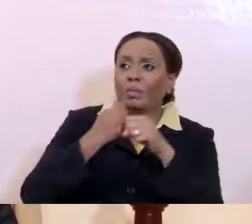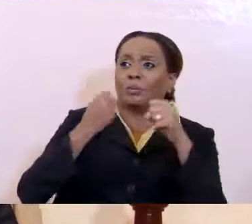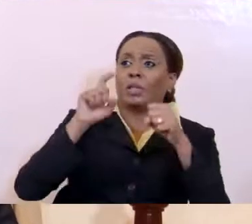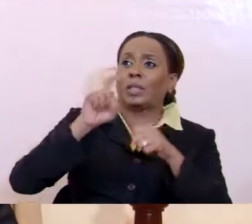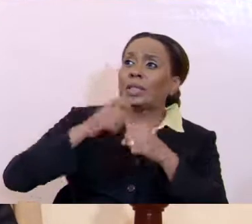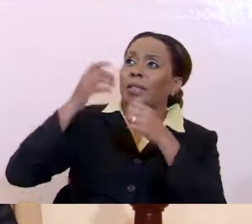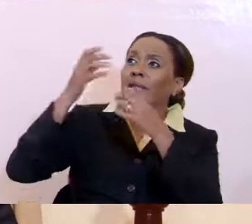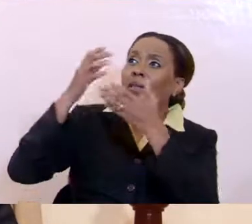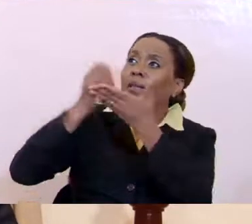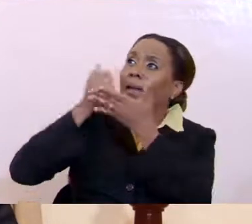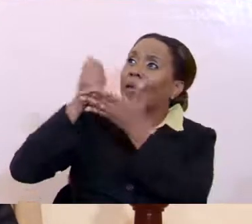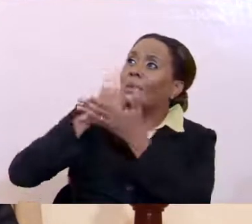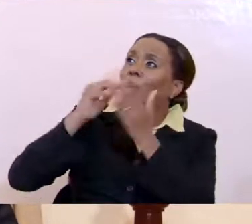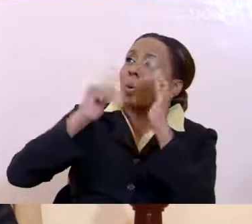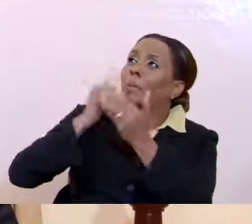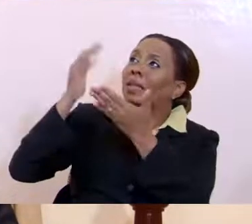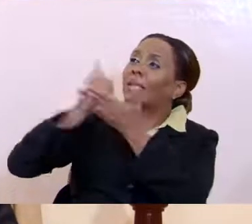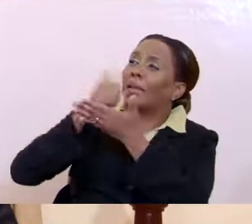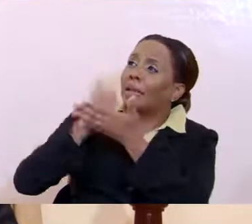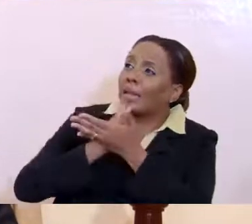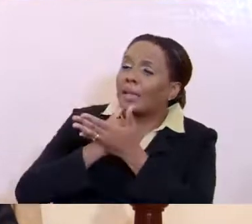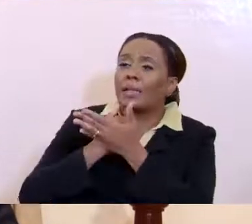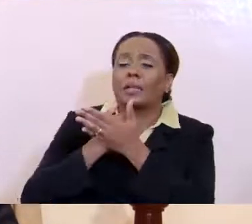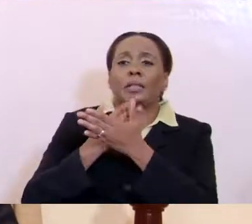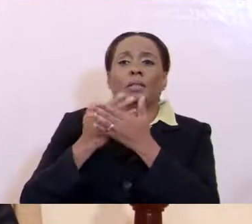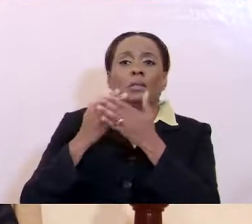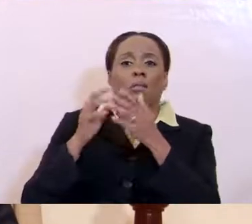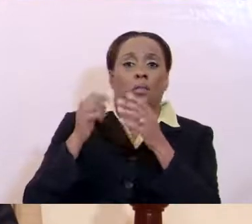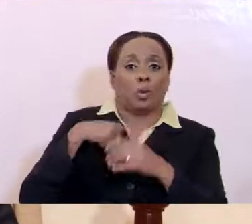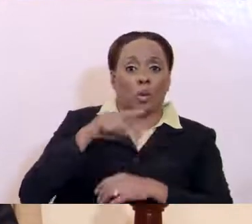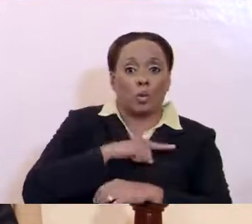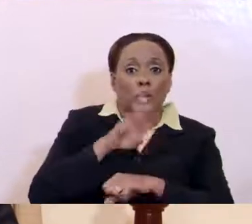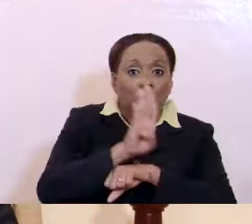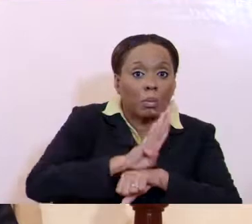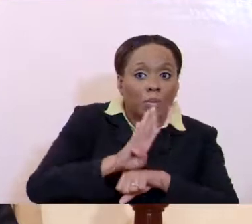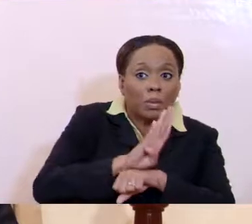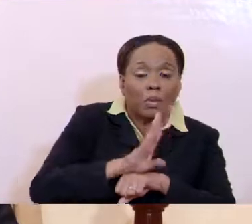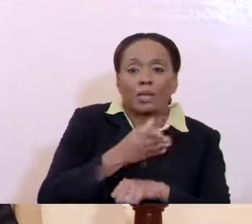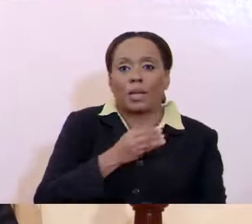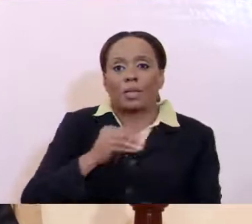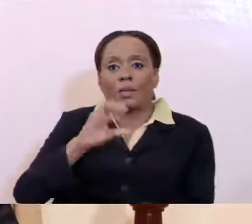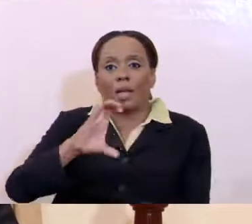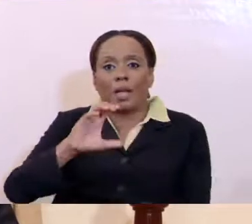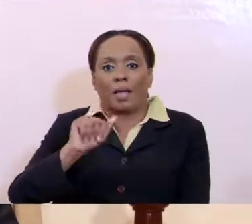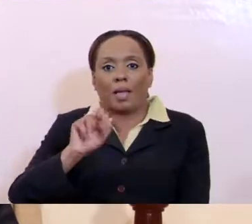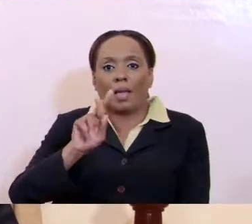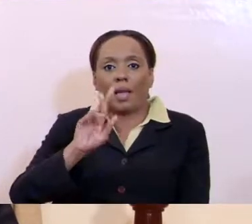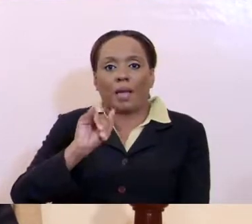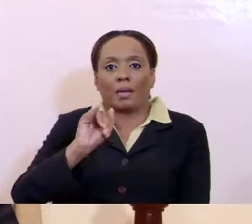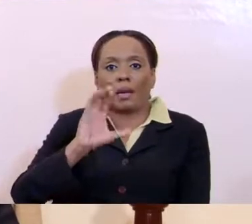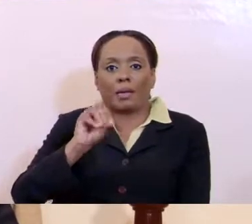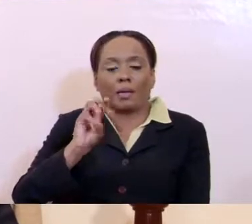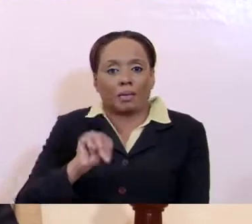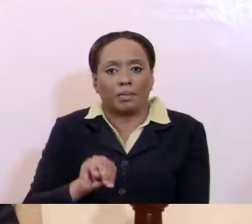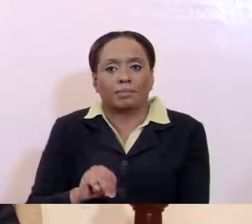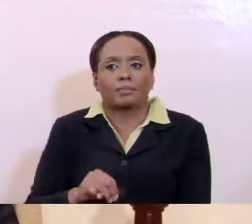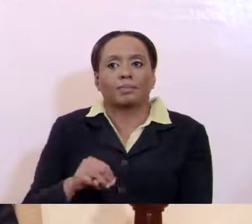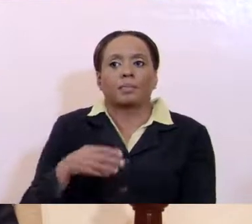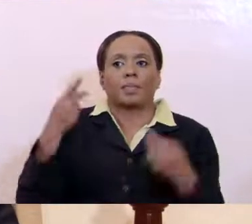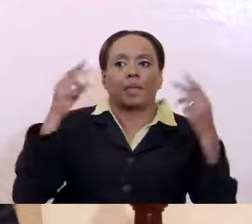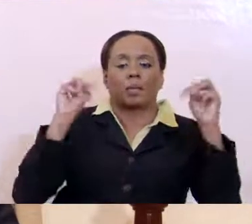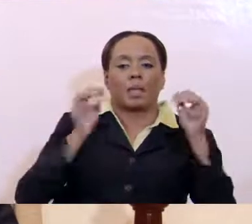We're doing it as a country, and we're doing it as part of CARICOM. And the Prime Minister explained that in great